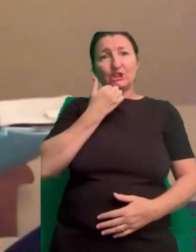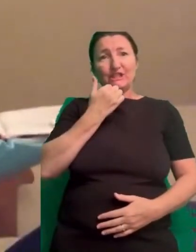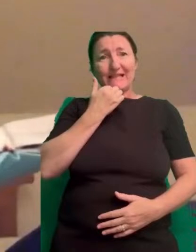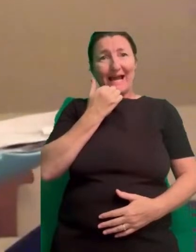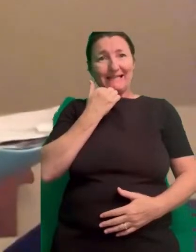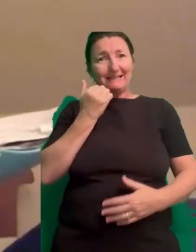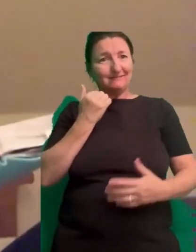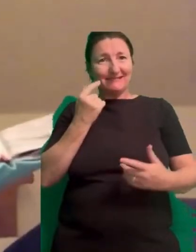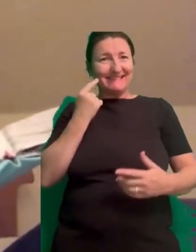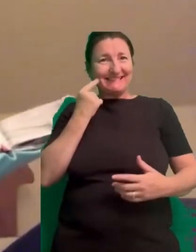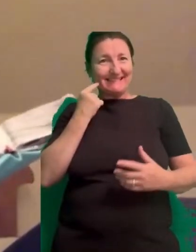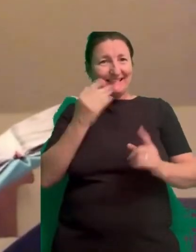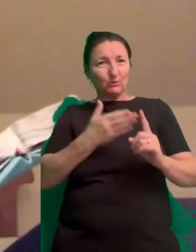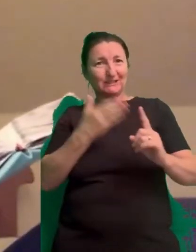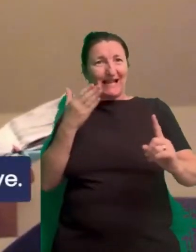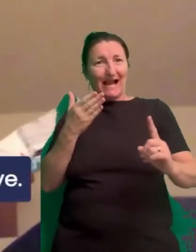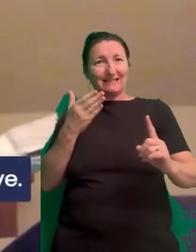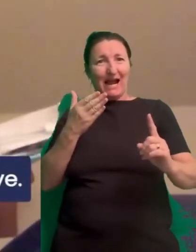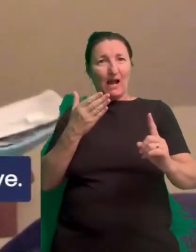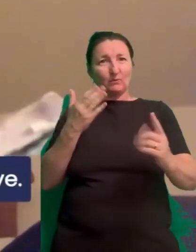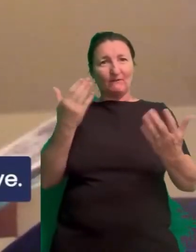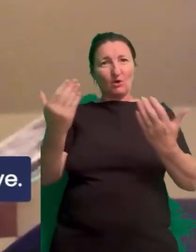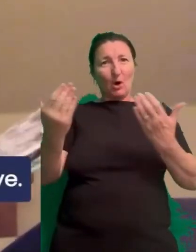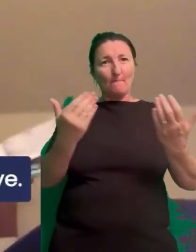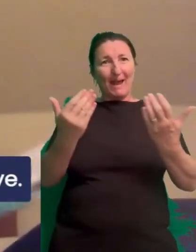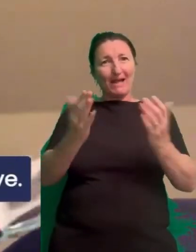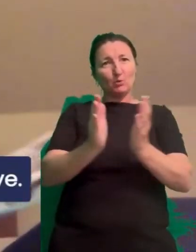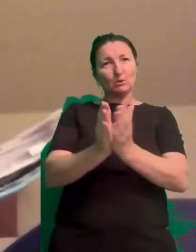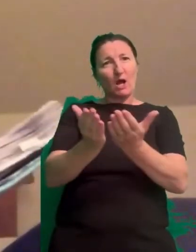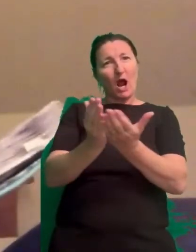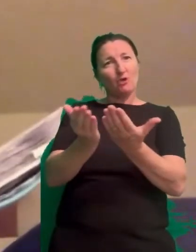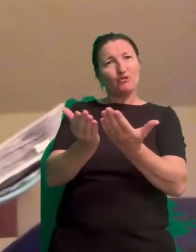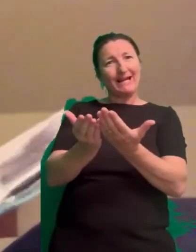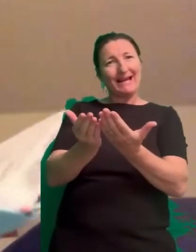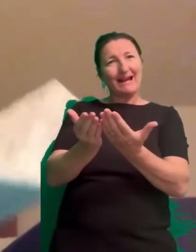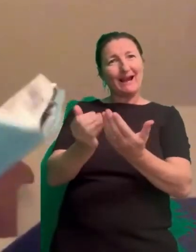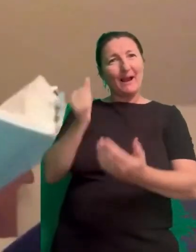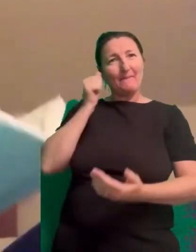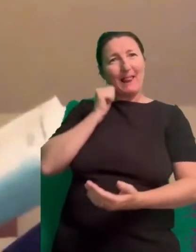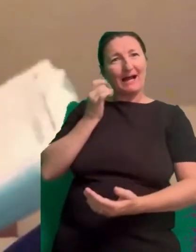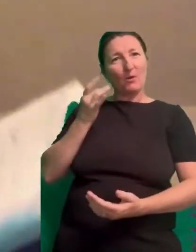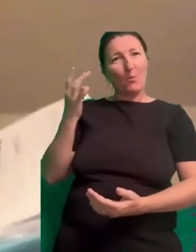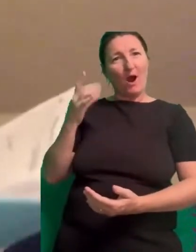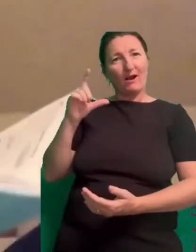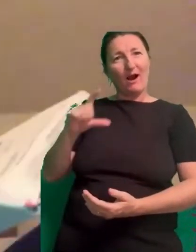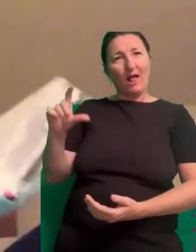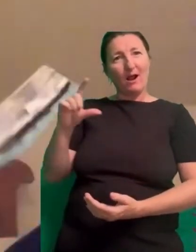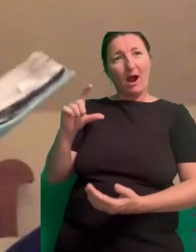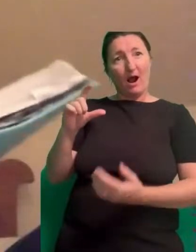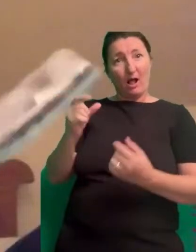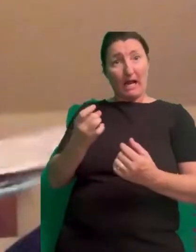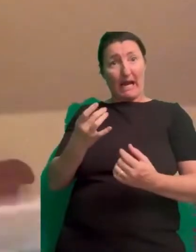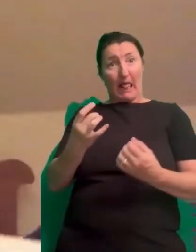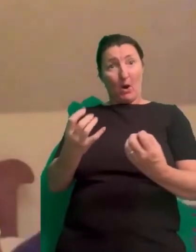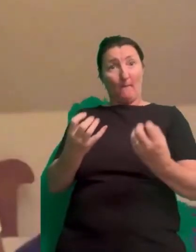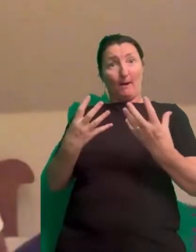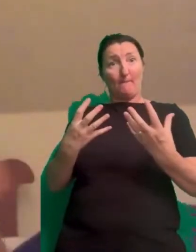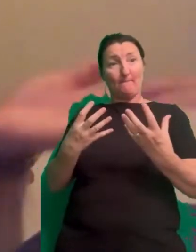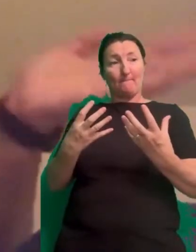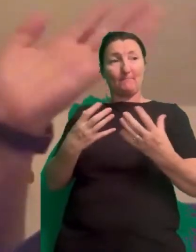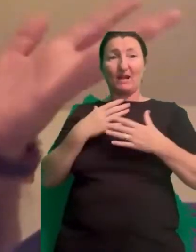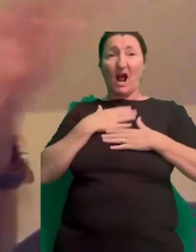pages, and I just wrote what that was on. I love that it's a post-it note because I can just move it. It's so easy and it's still sticky. So that's sort of